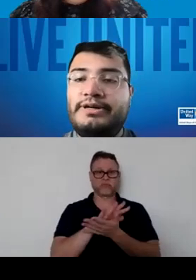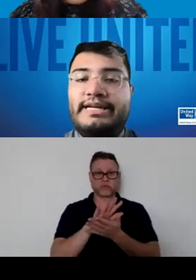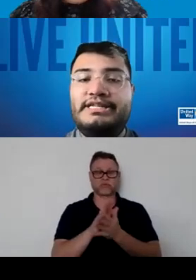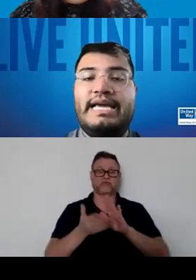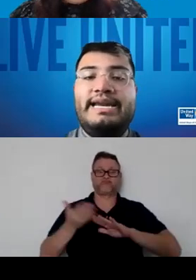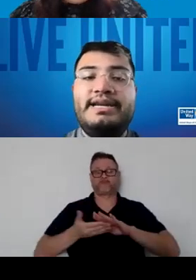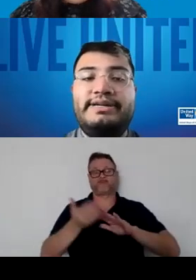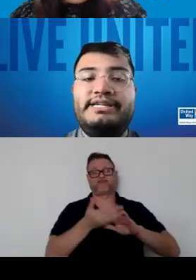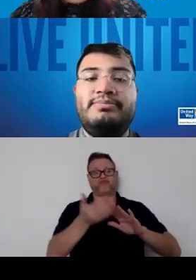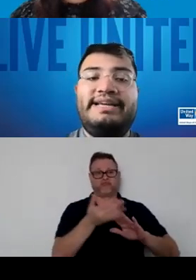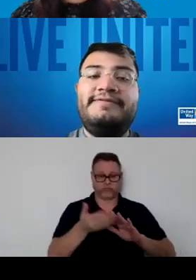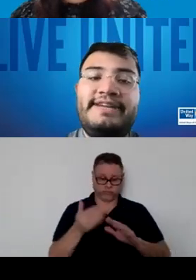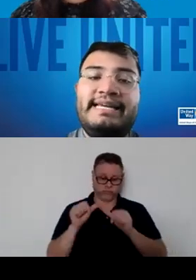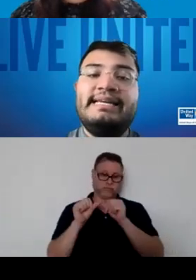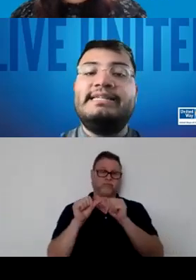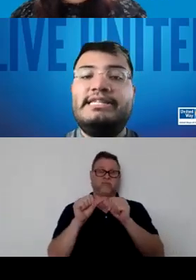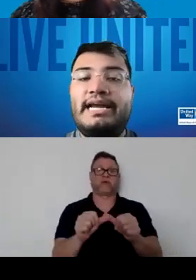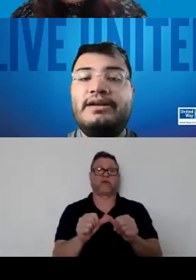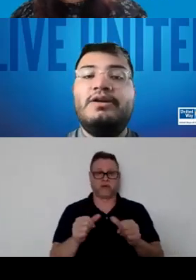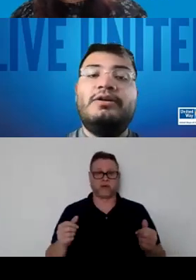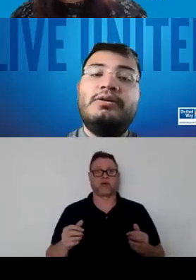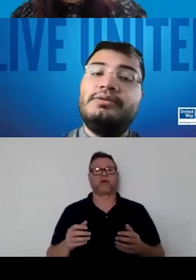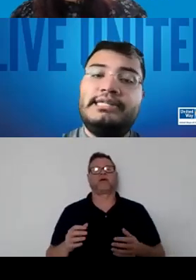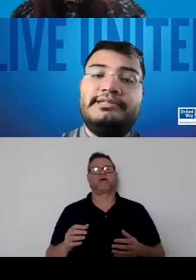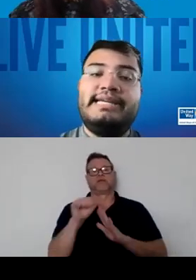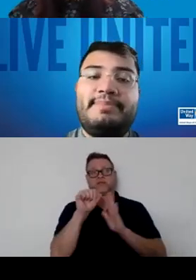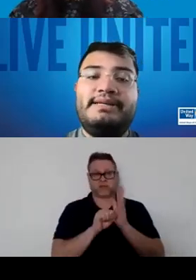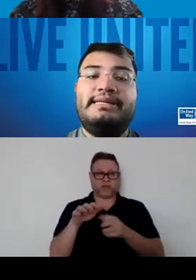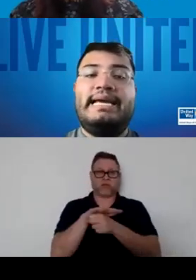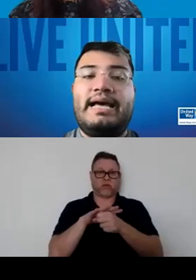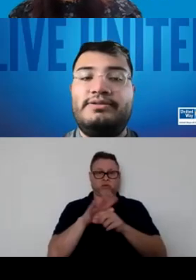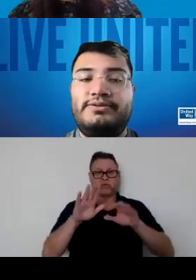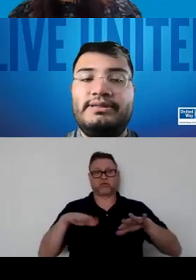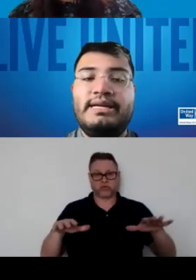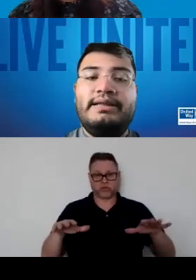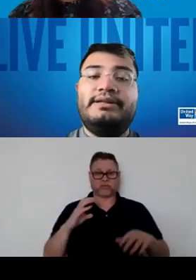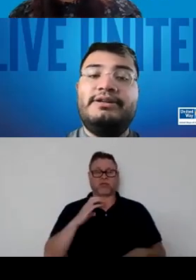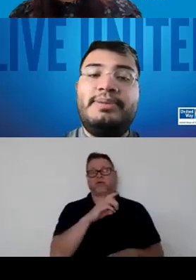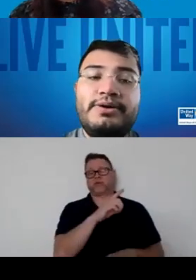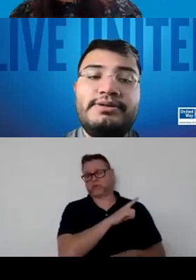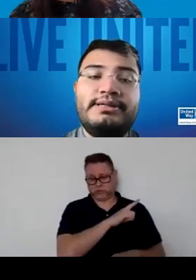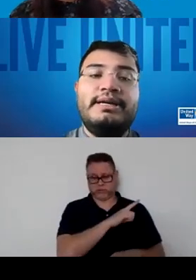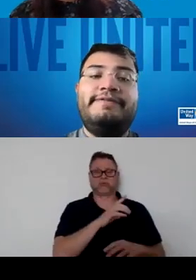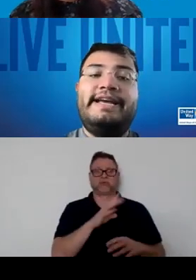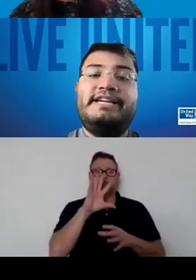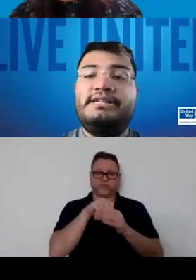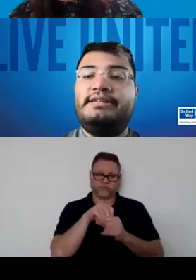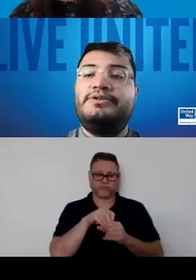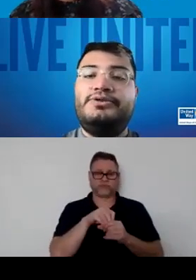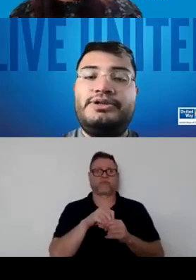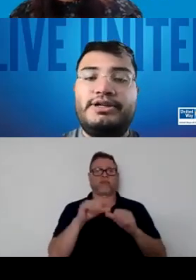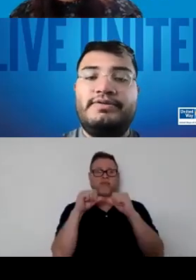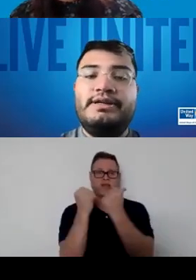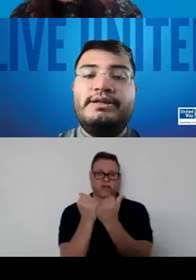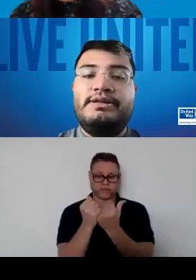resource coordination and integration by convening state or local children's cabinets and councils that are composed of agencies